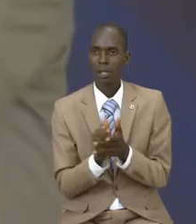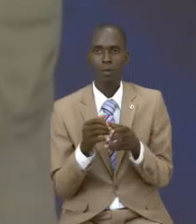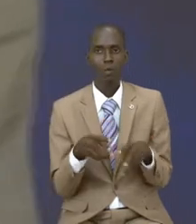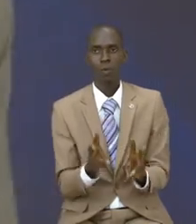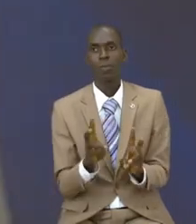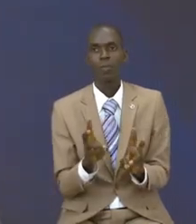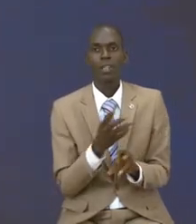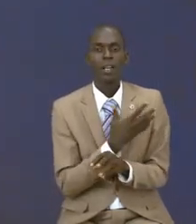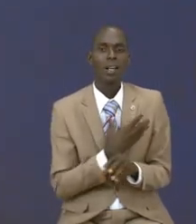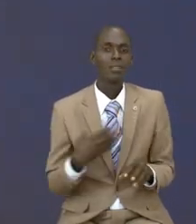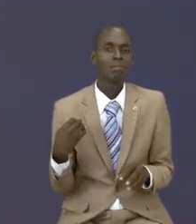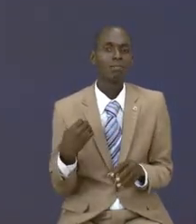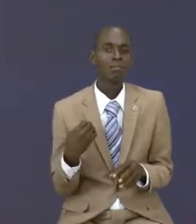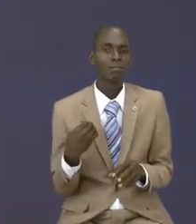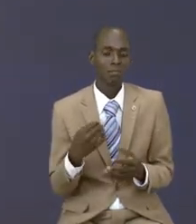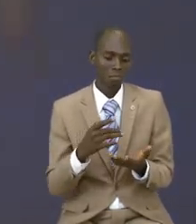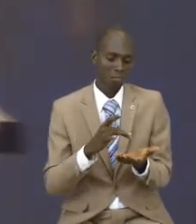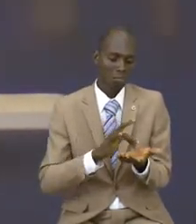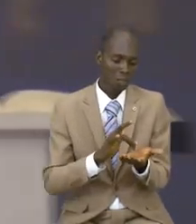And